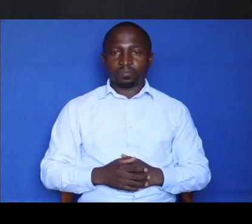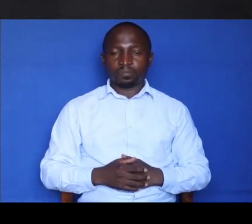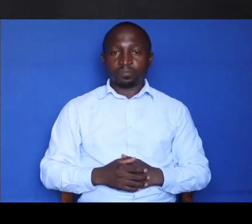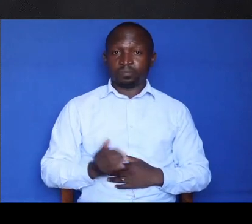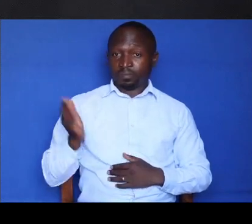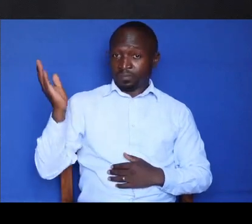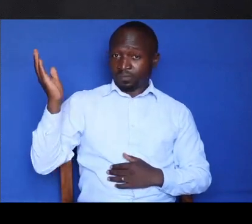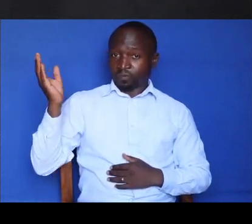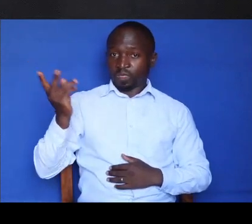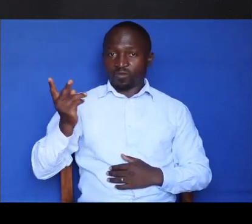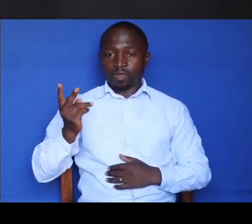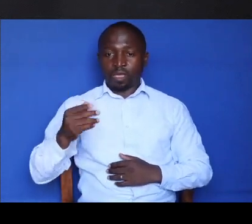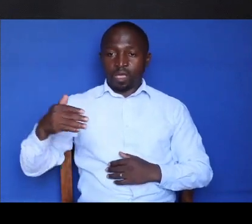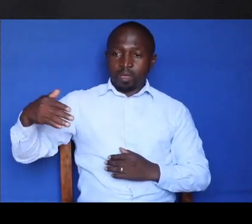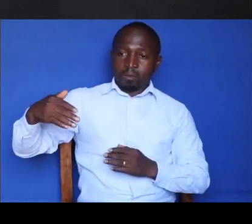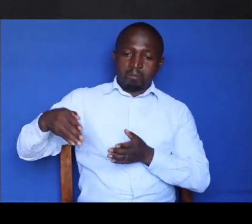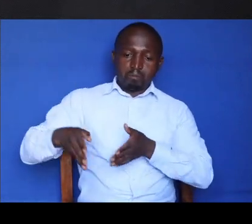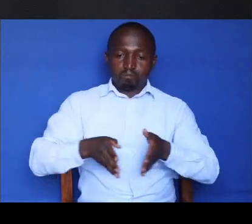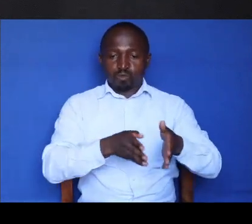It is also of river meander,